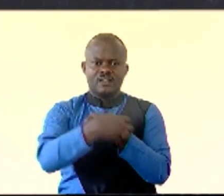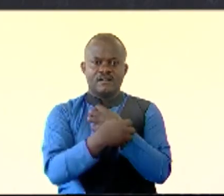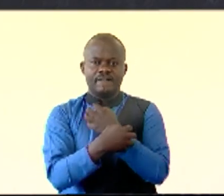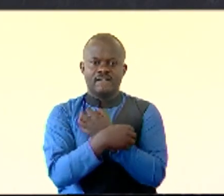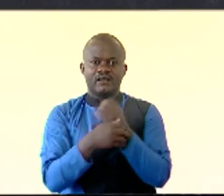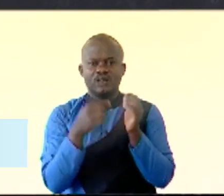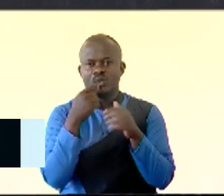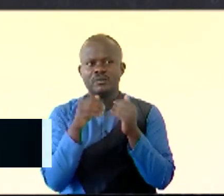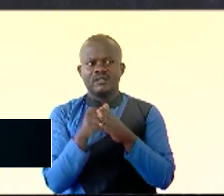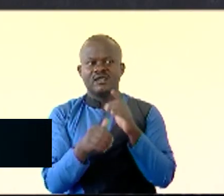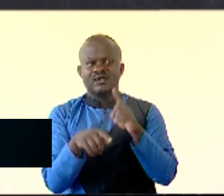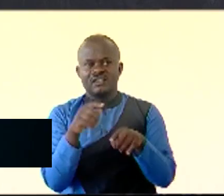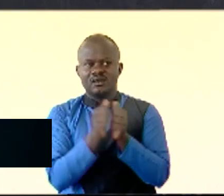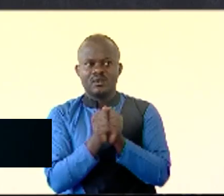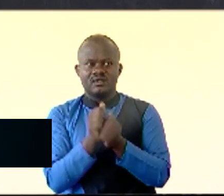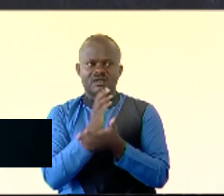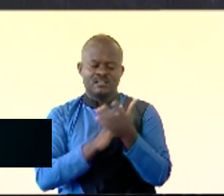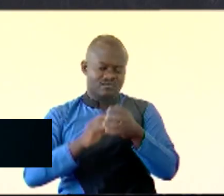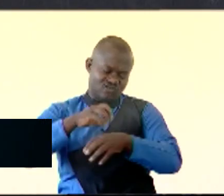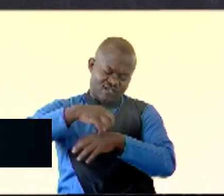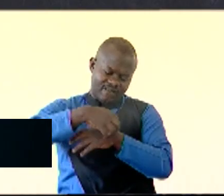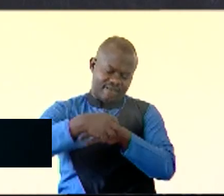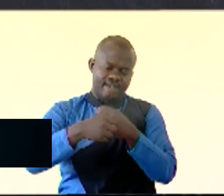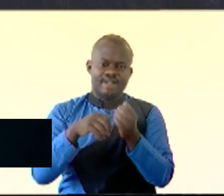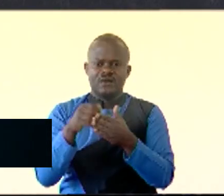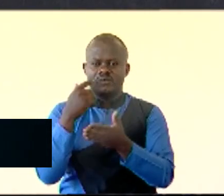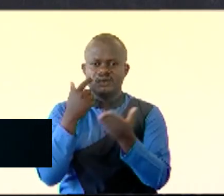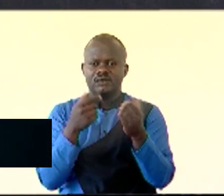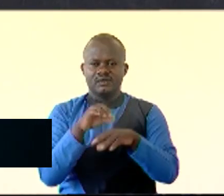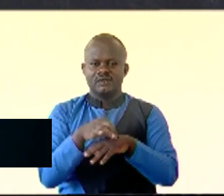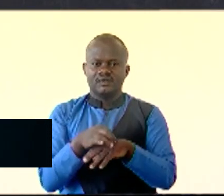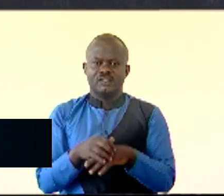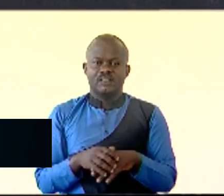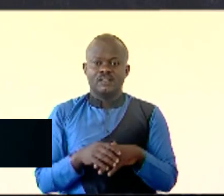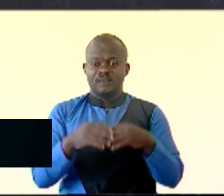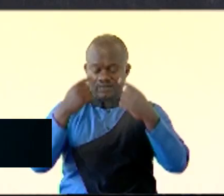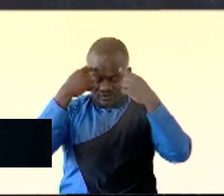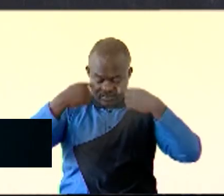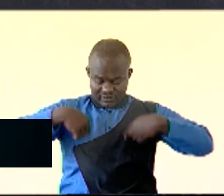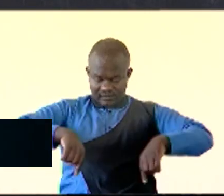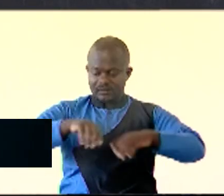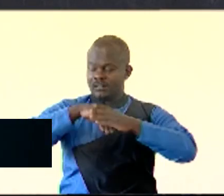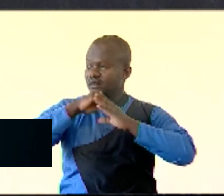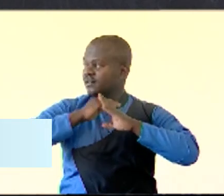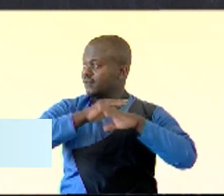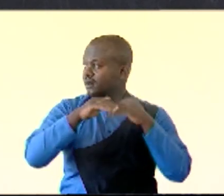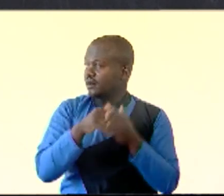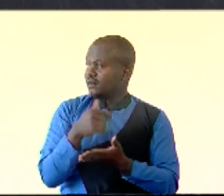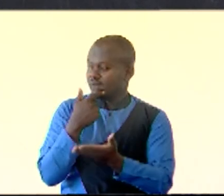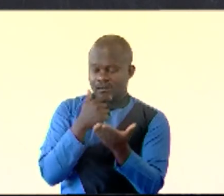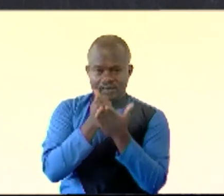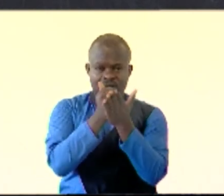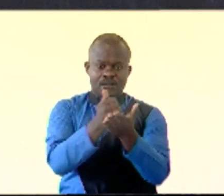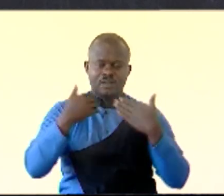are going to be killed by those chemical substances produced by the skin. Physically, the skin also plays a role of defending the